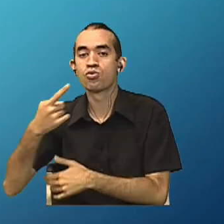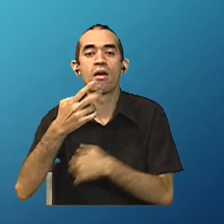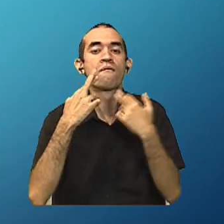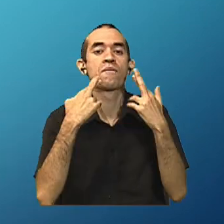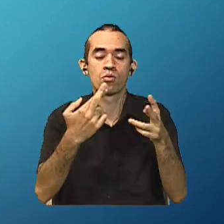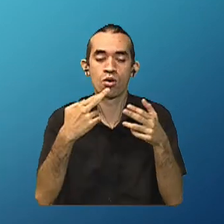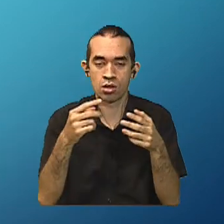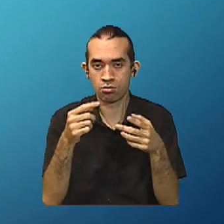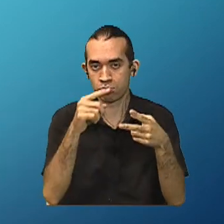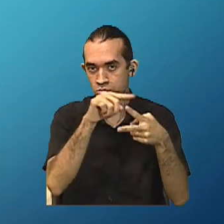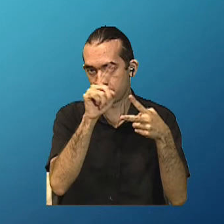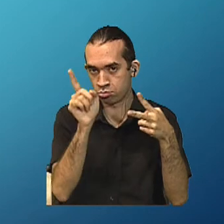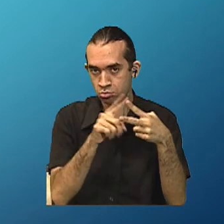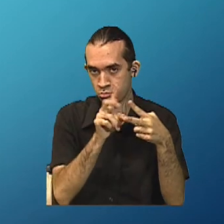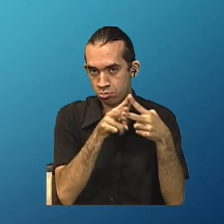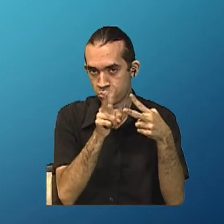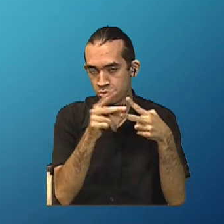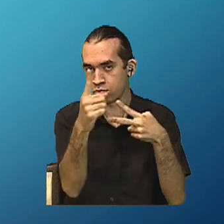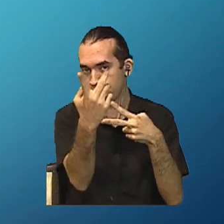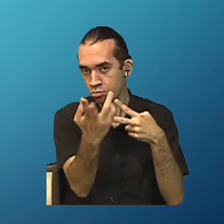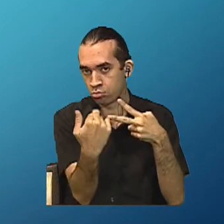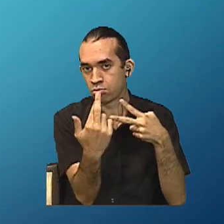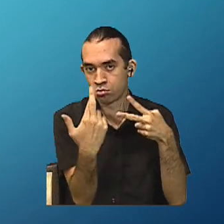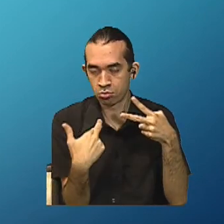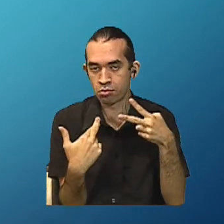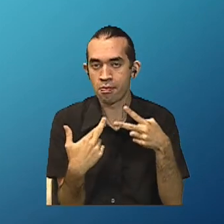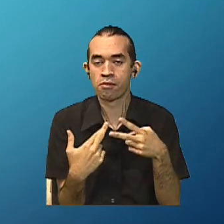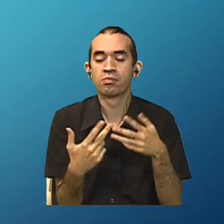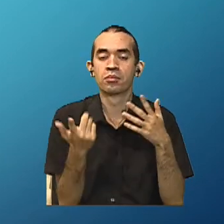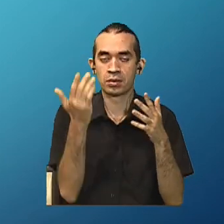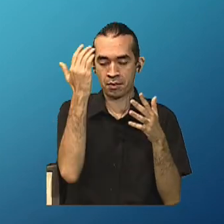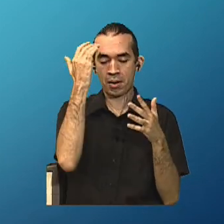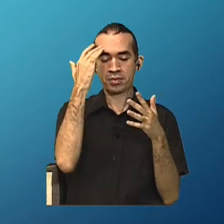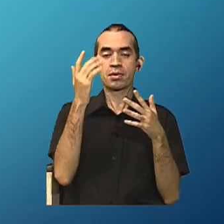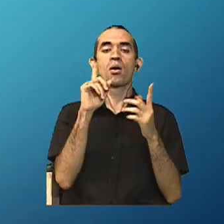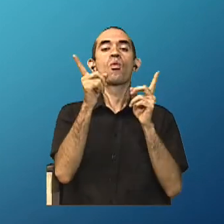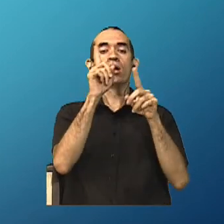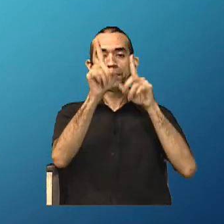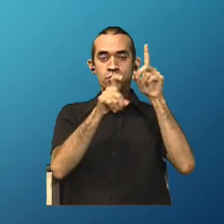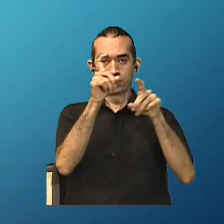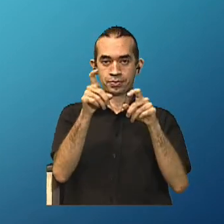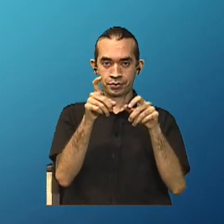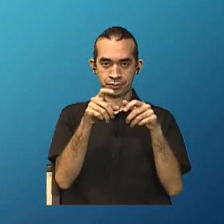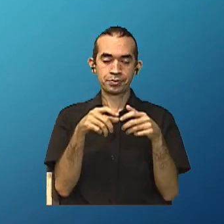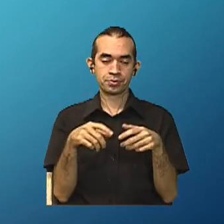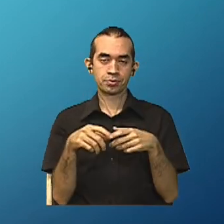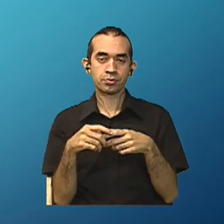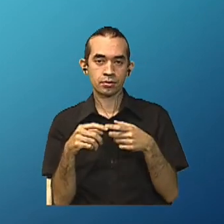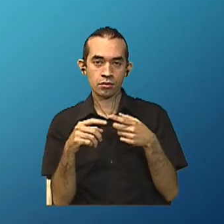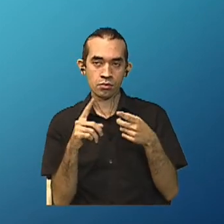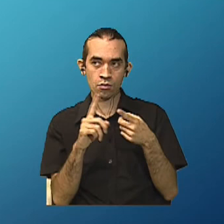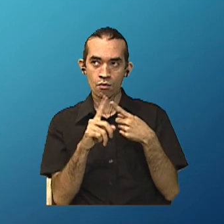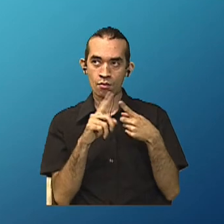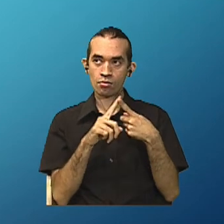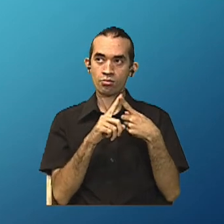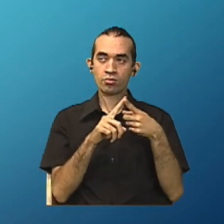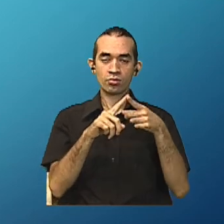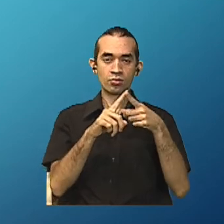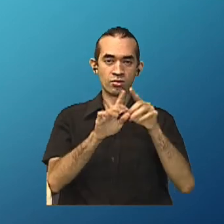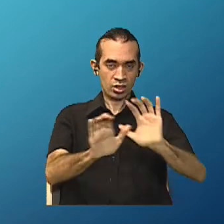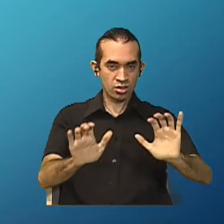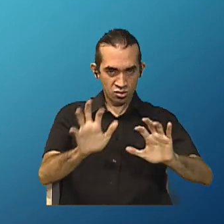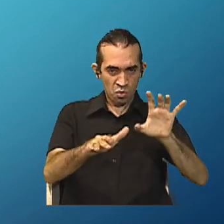to answer these questions. So we are going to go over first. For making more